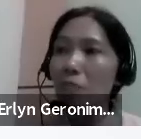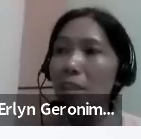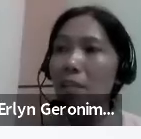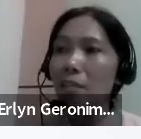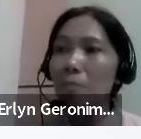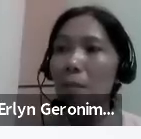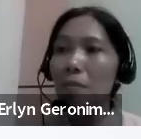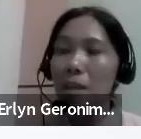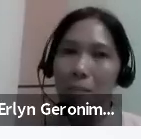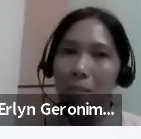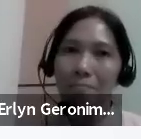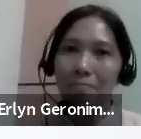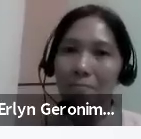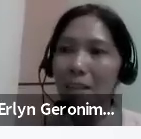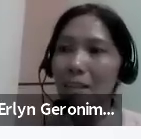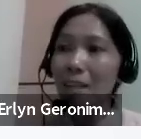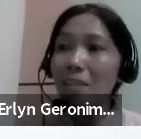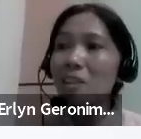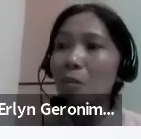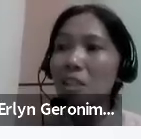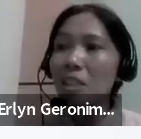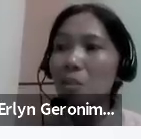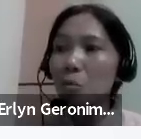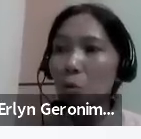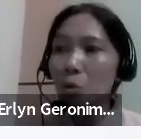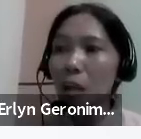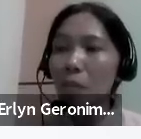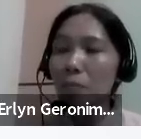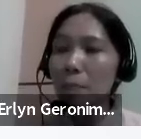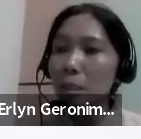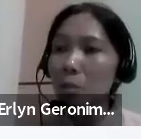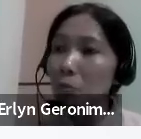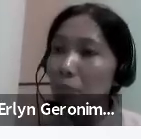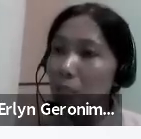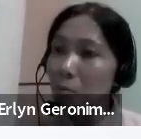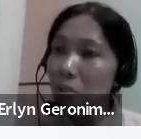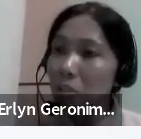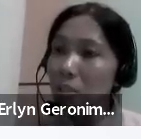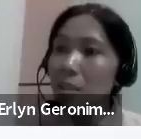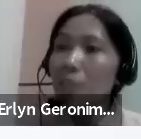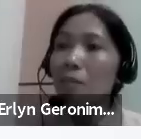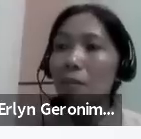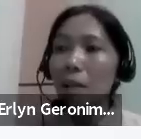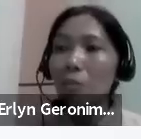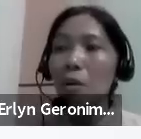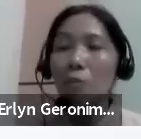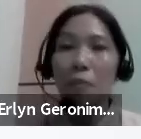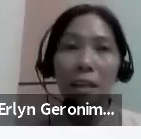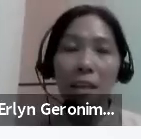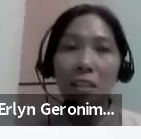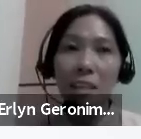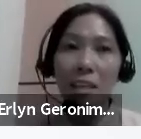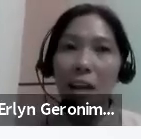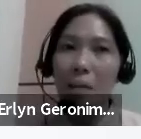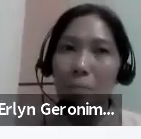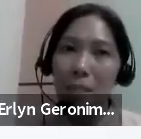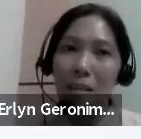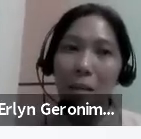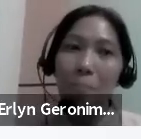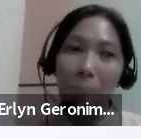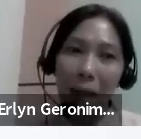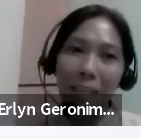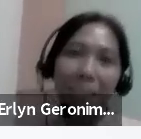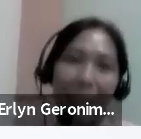the COVID-19 pandemic. Let us now listen to Dr. Albert Rufinus, Director of the